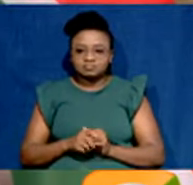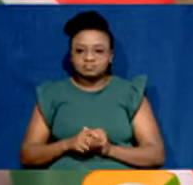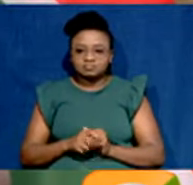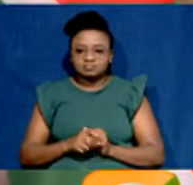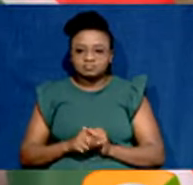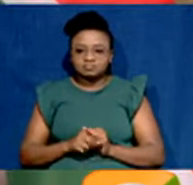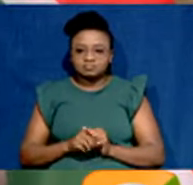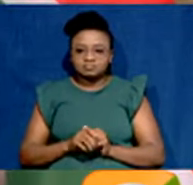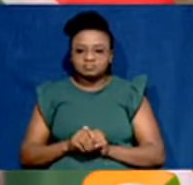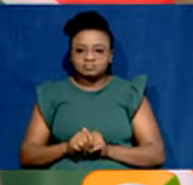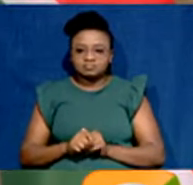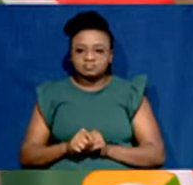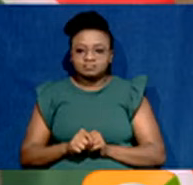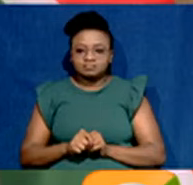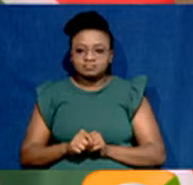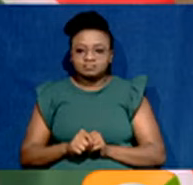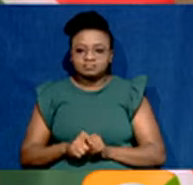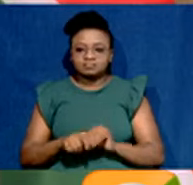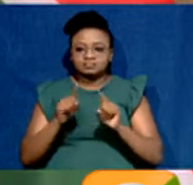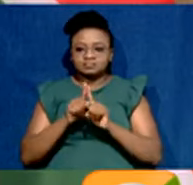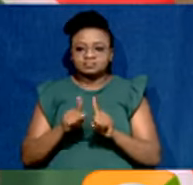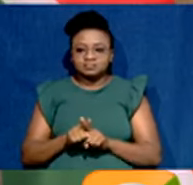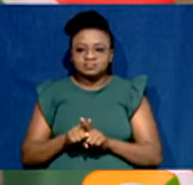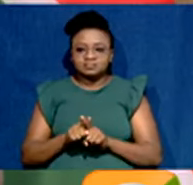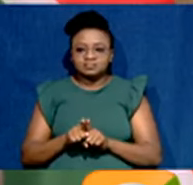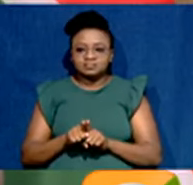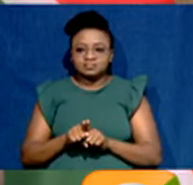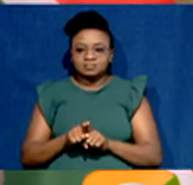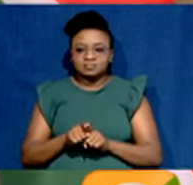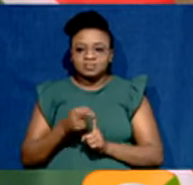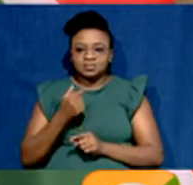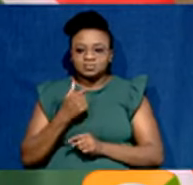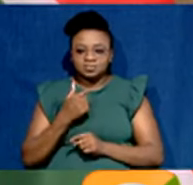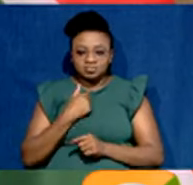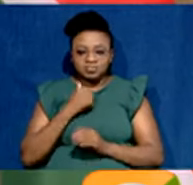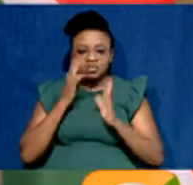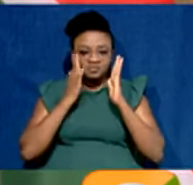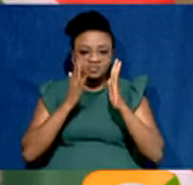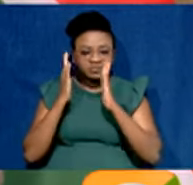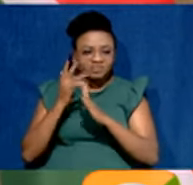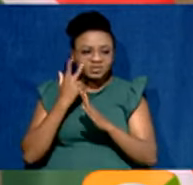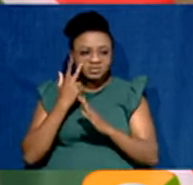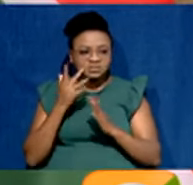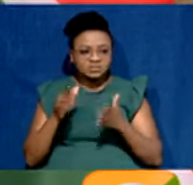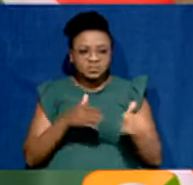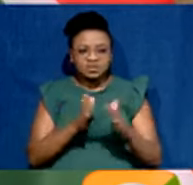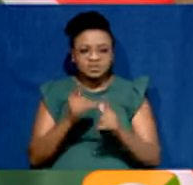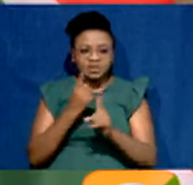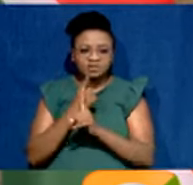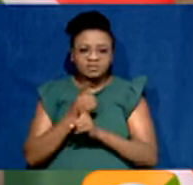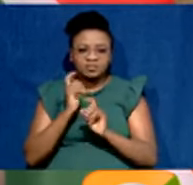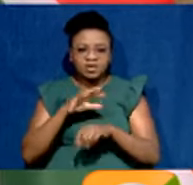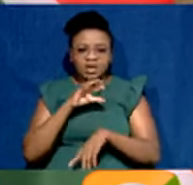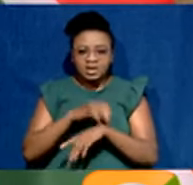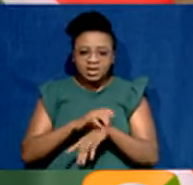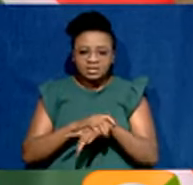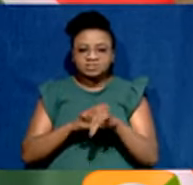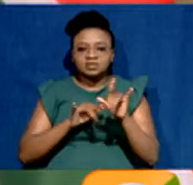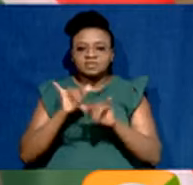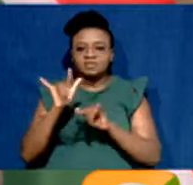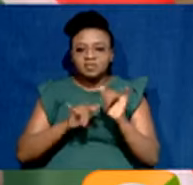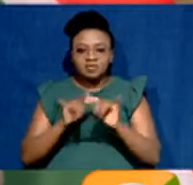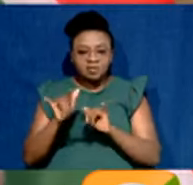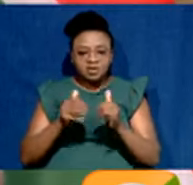I am also looking at how are we going to get more foreign exchange into Kenya. That is